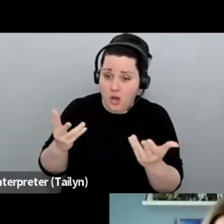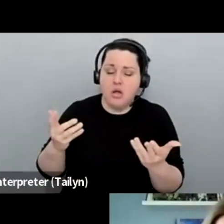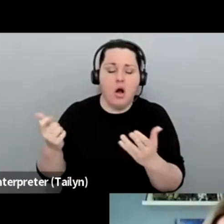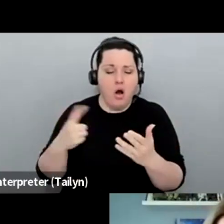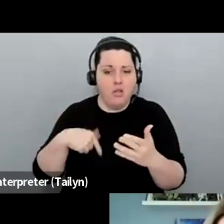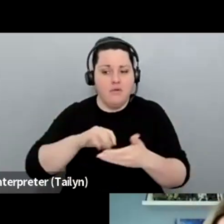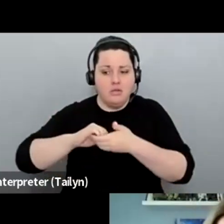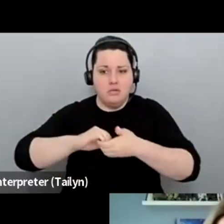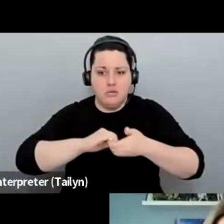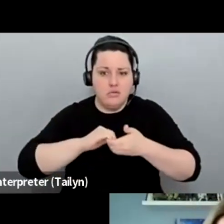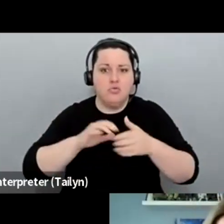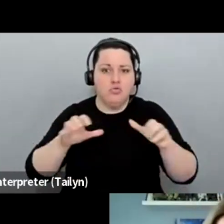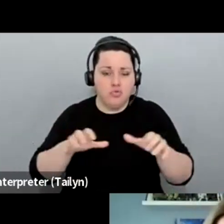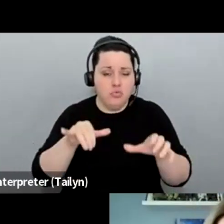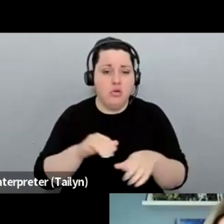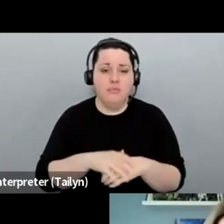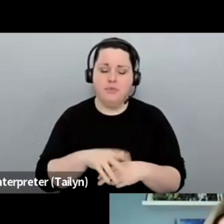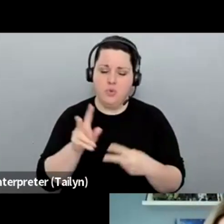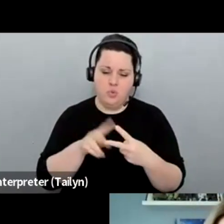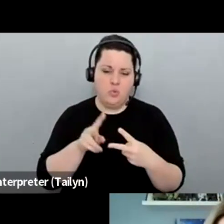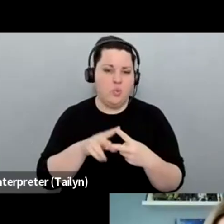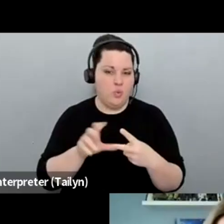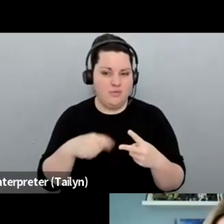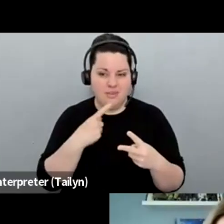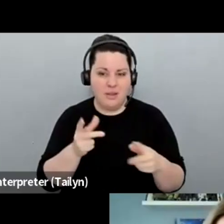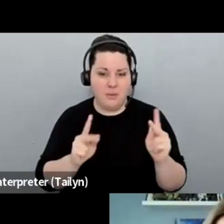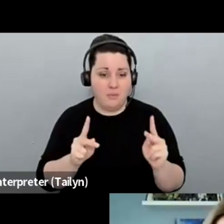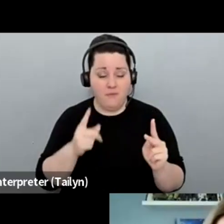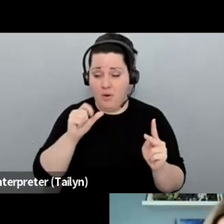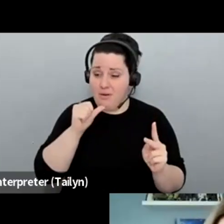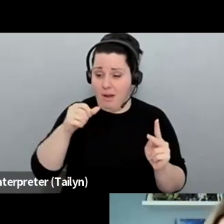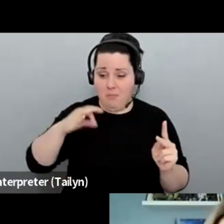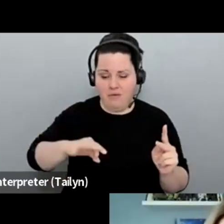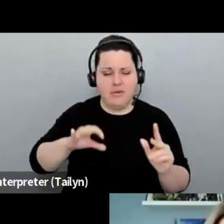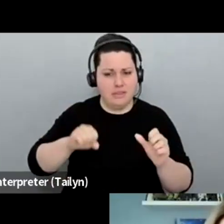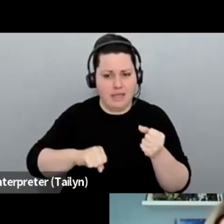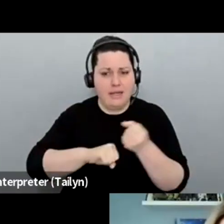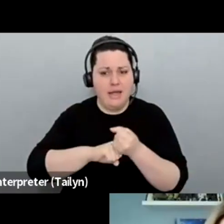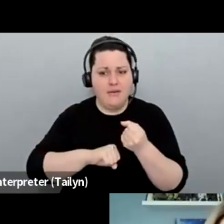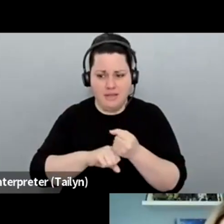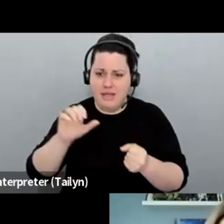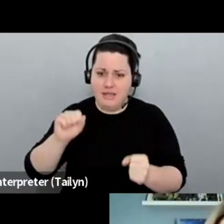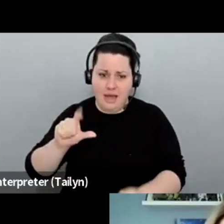that. And those two main things I always tell people you can do. As a nonprofit, you can advocate and you can